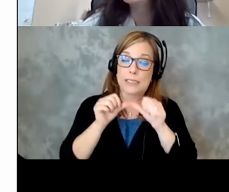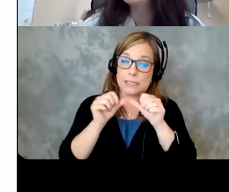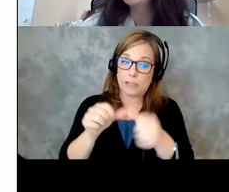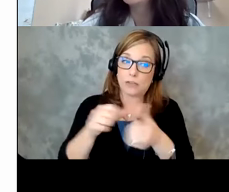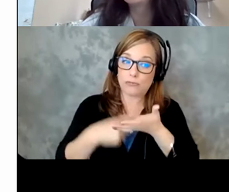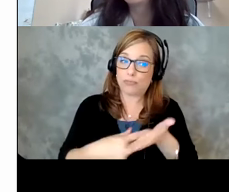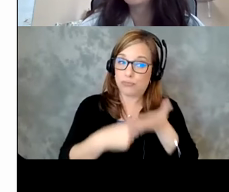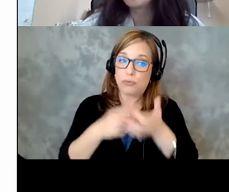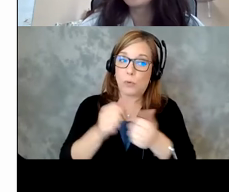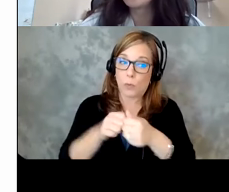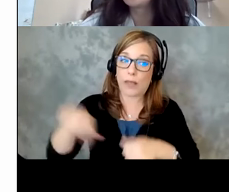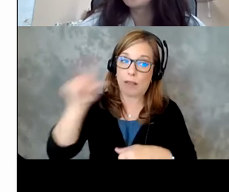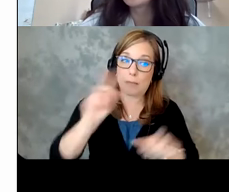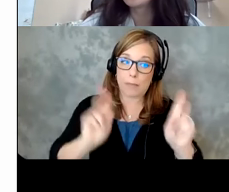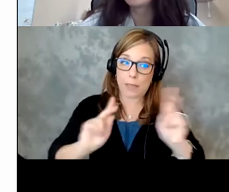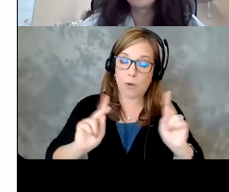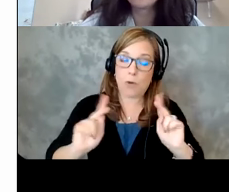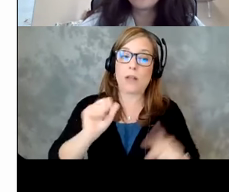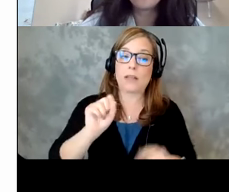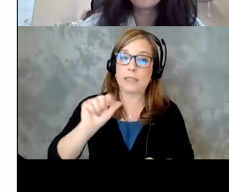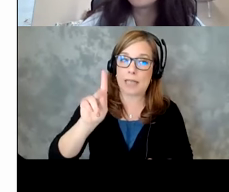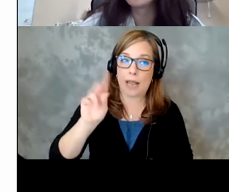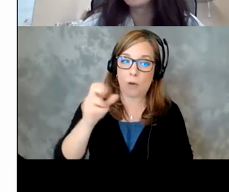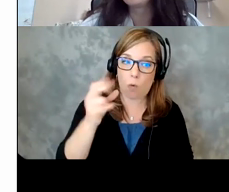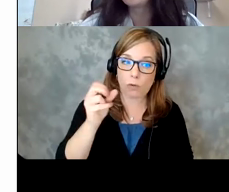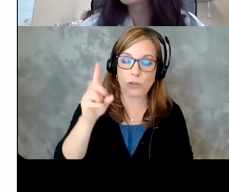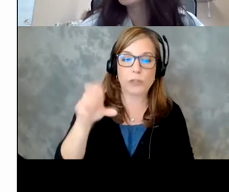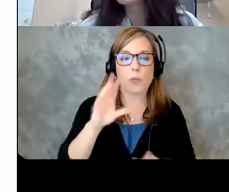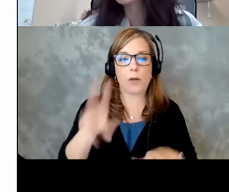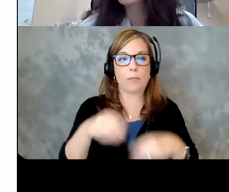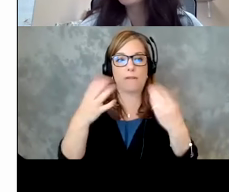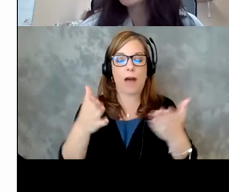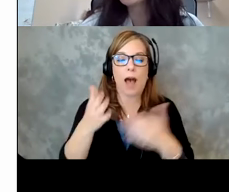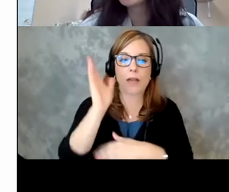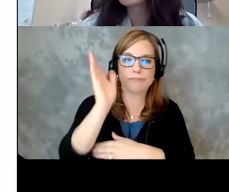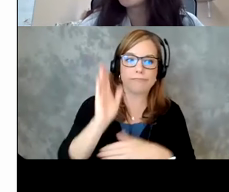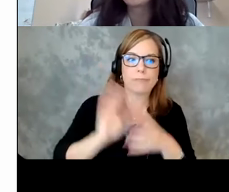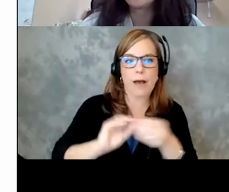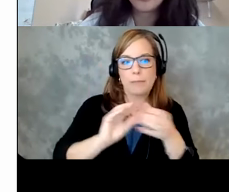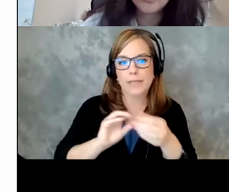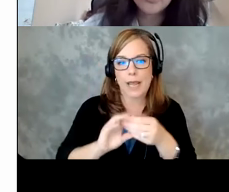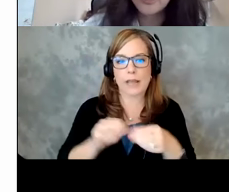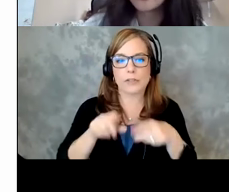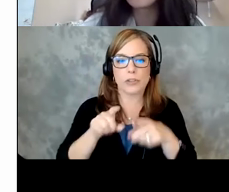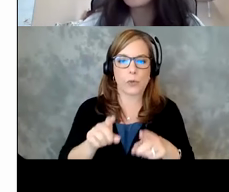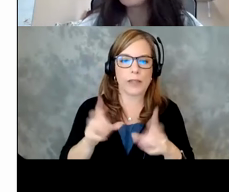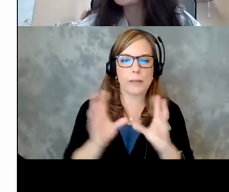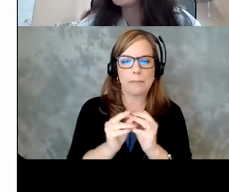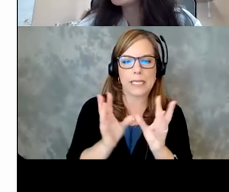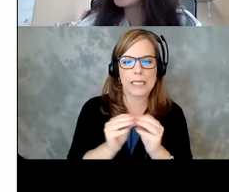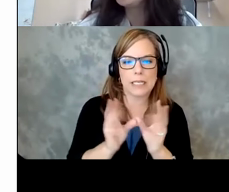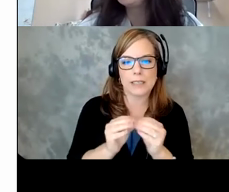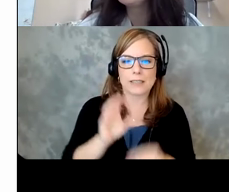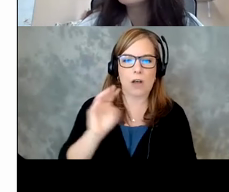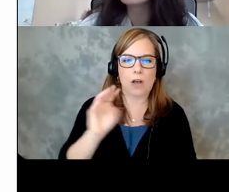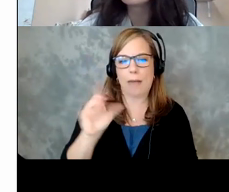stakeholders and do intend on providing updates at one of the monthly MLTSS duals integration stakeholder meetings as we kind of like